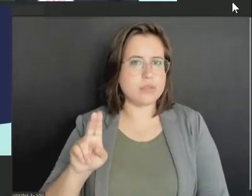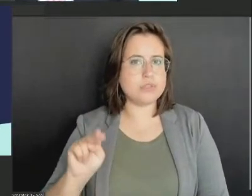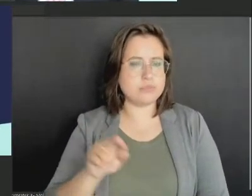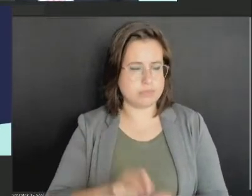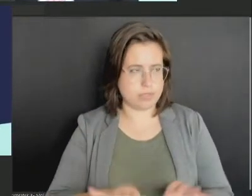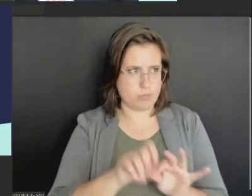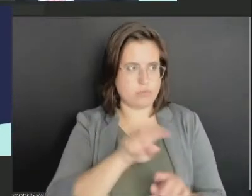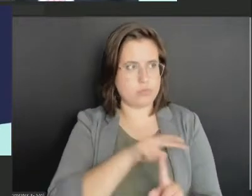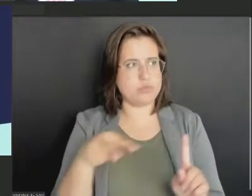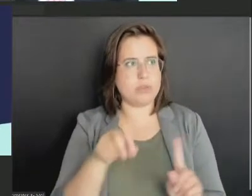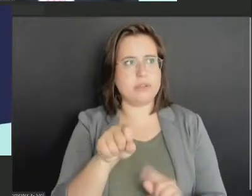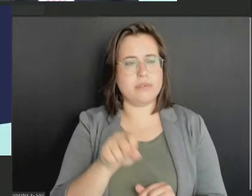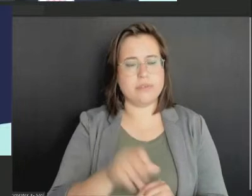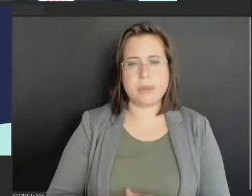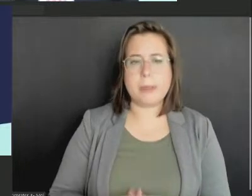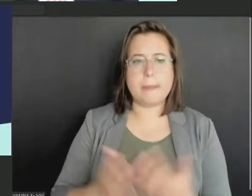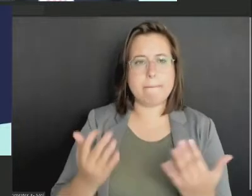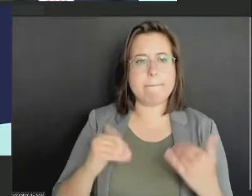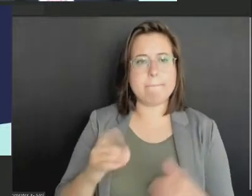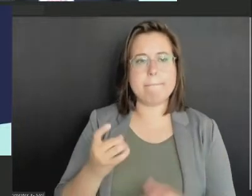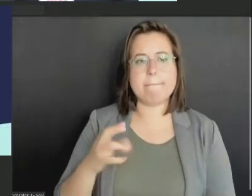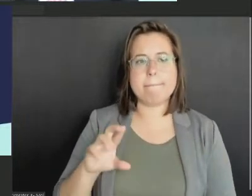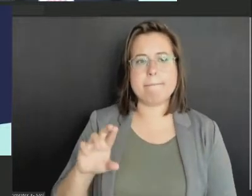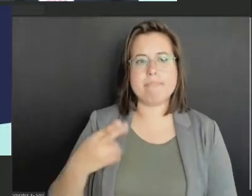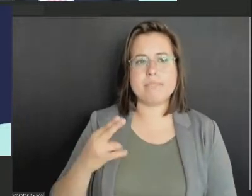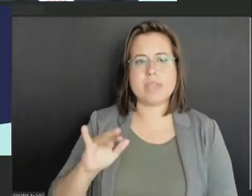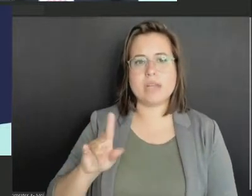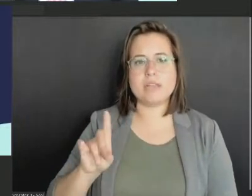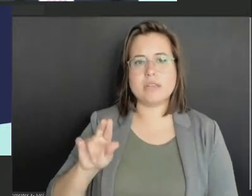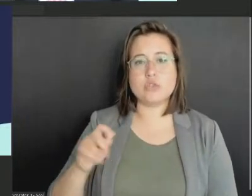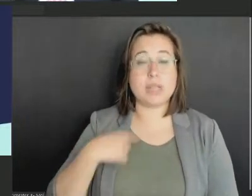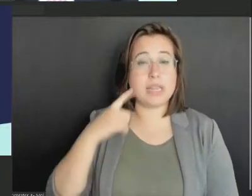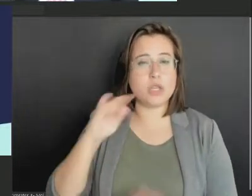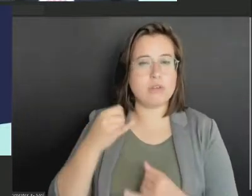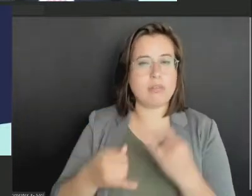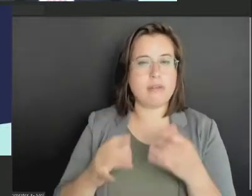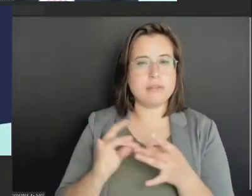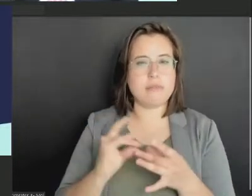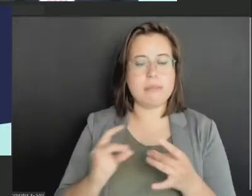perspective there. Dr. Hildreth, please, I believe you are the last comment.